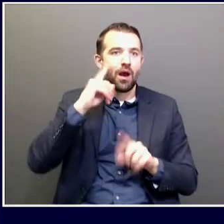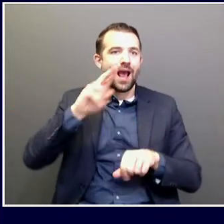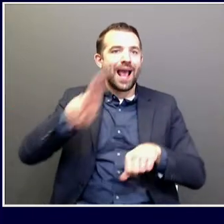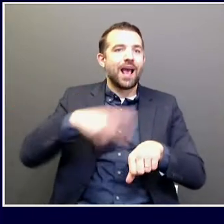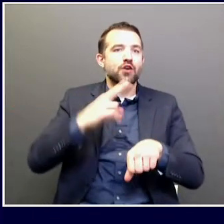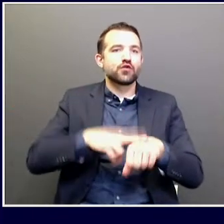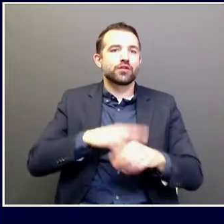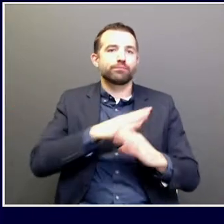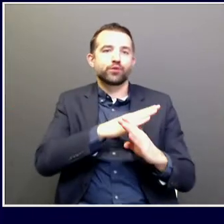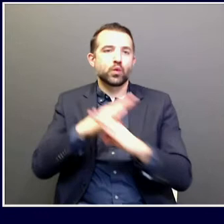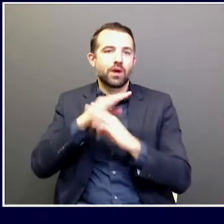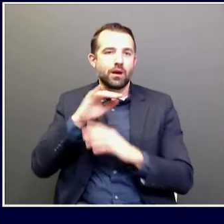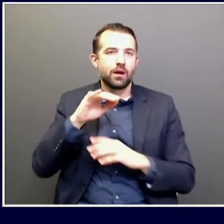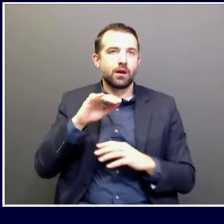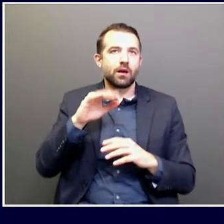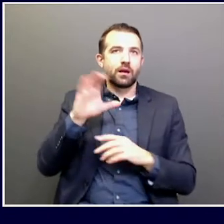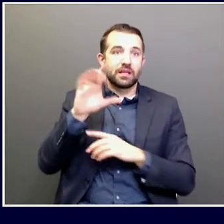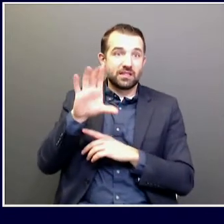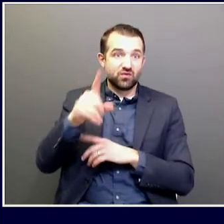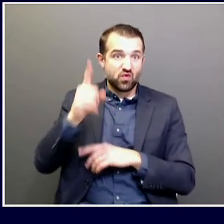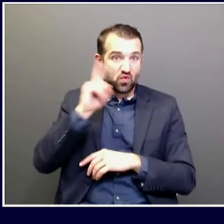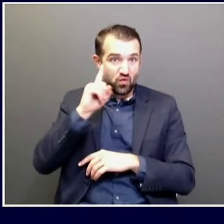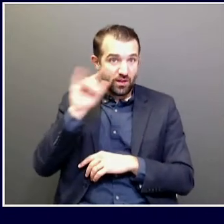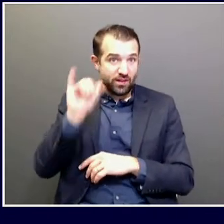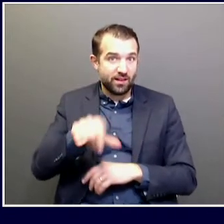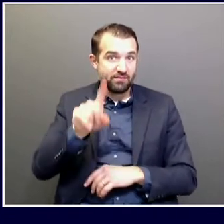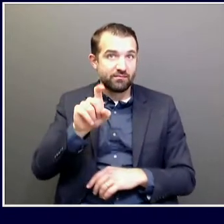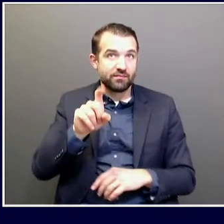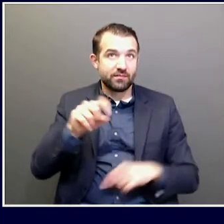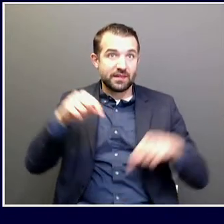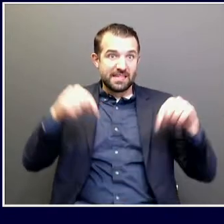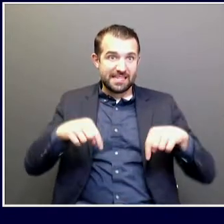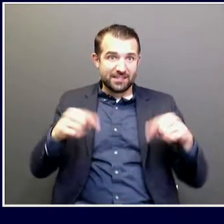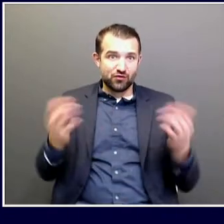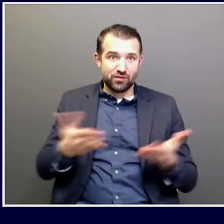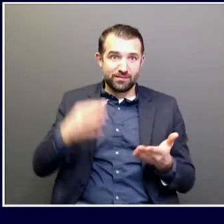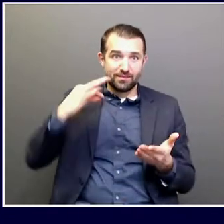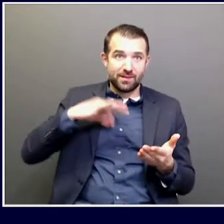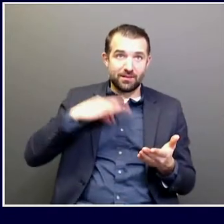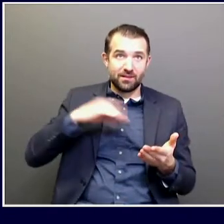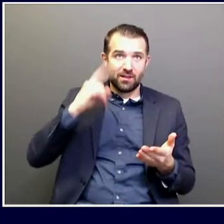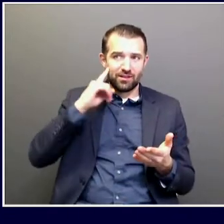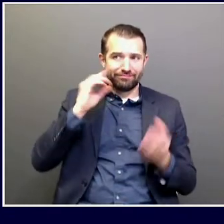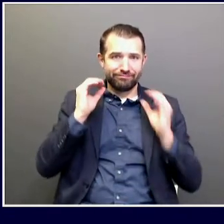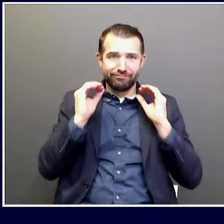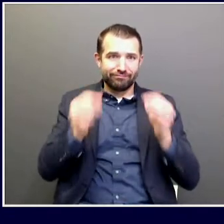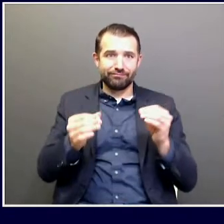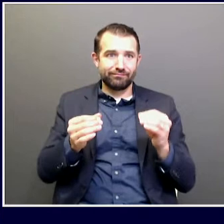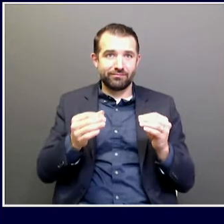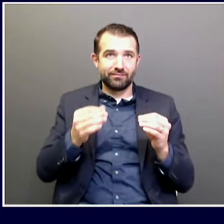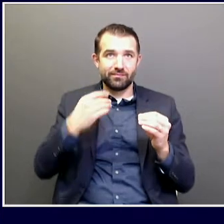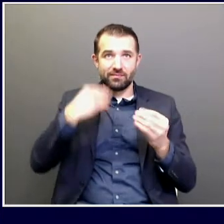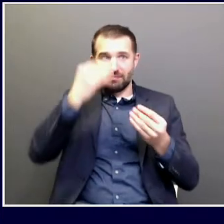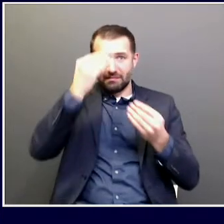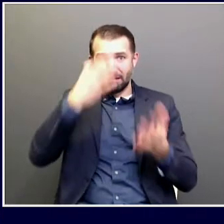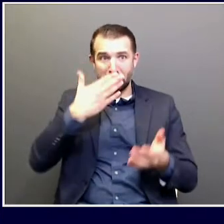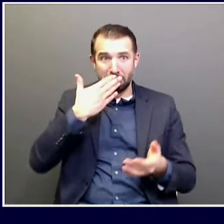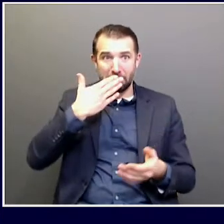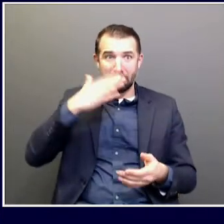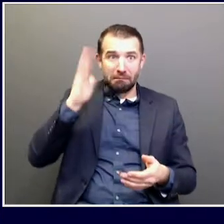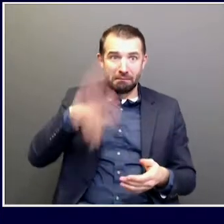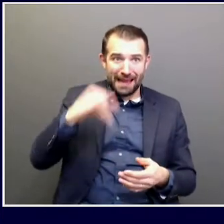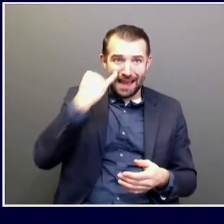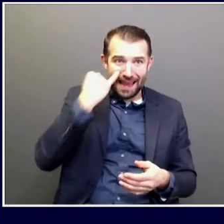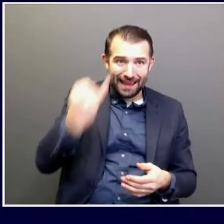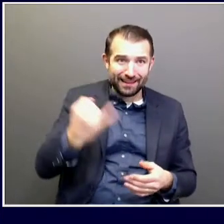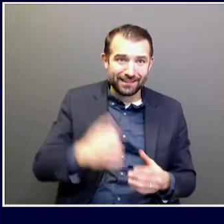Brian, I'm not aware of those reports in Maine. Second of all, our position is that is a bad idea. That's exactly